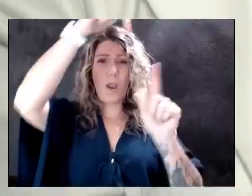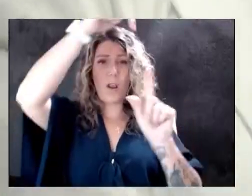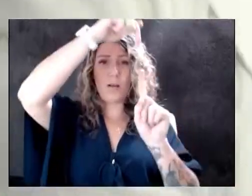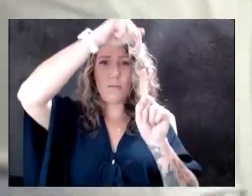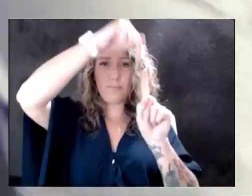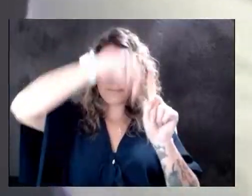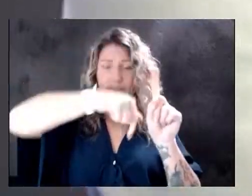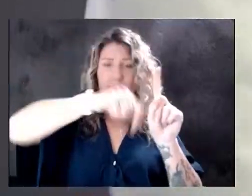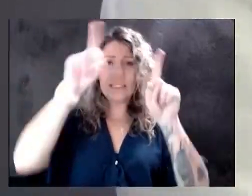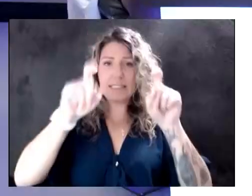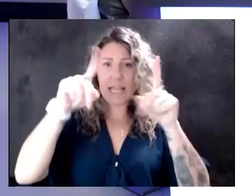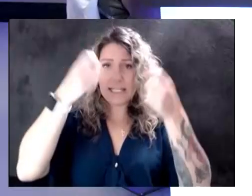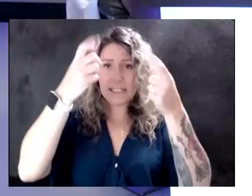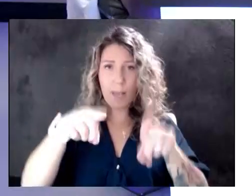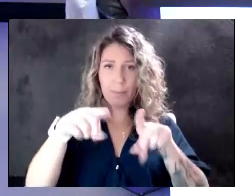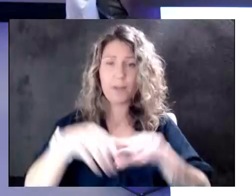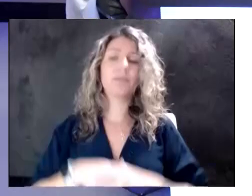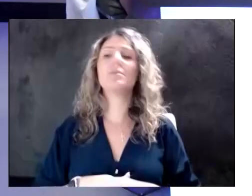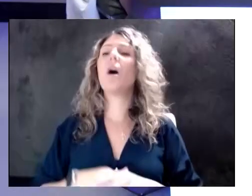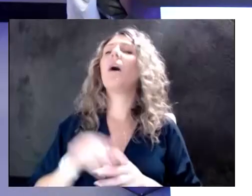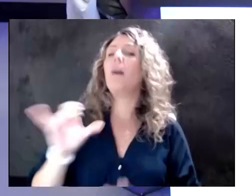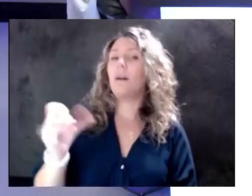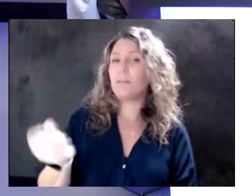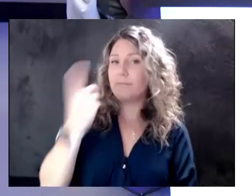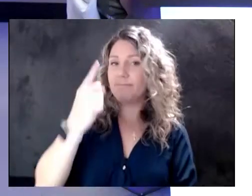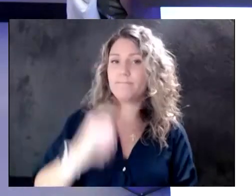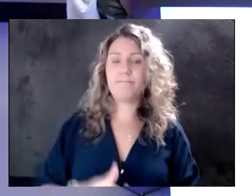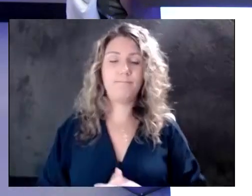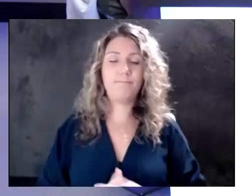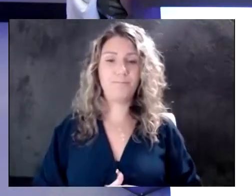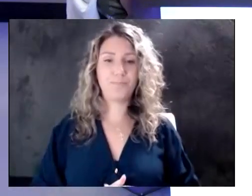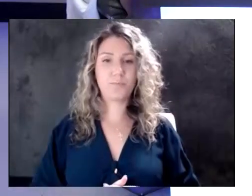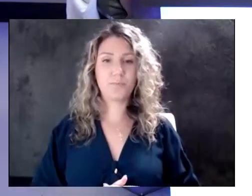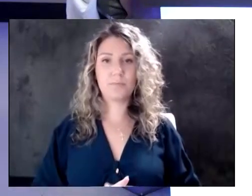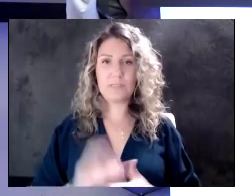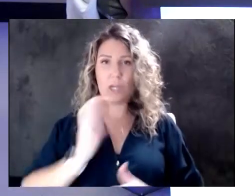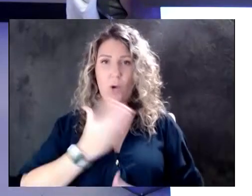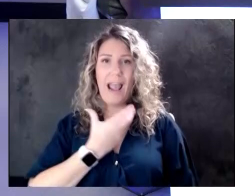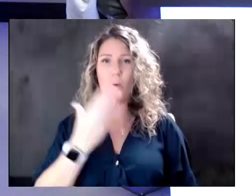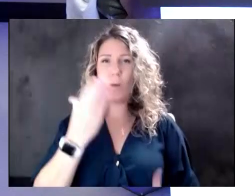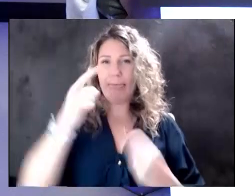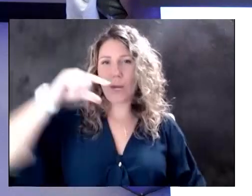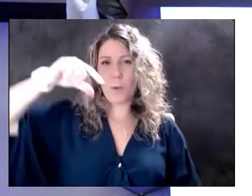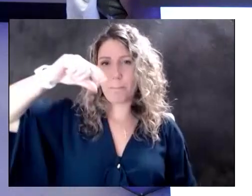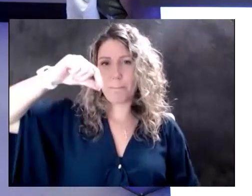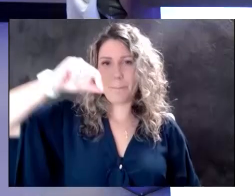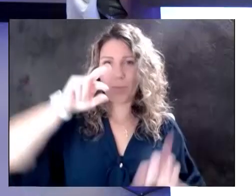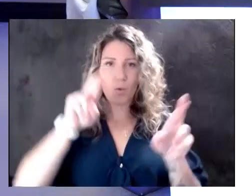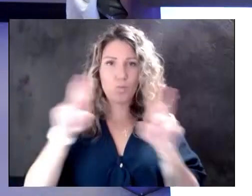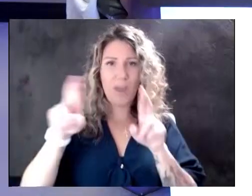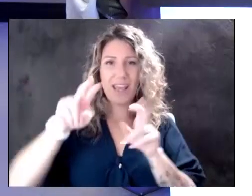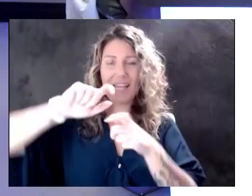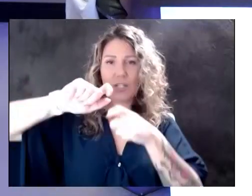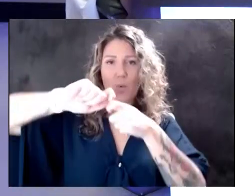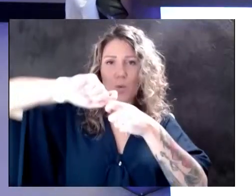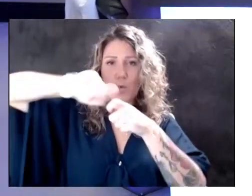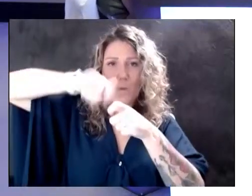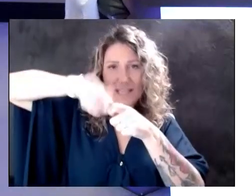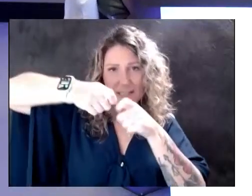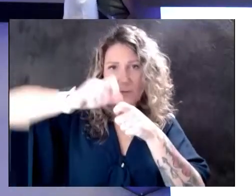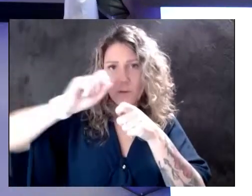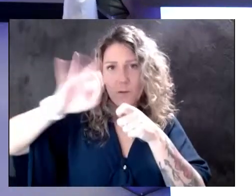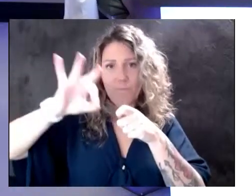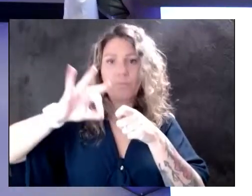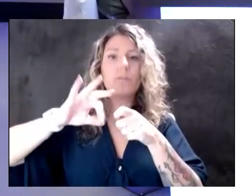Okay. Okay. Gotcha. All right, so let's get our liquid ready. Okay. That just twists off. Okay. Yep. And we're gonna